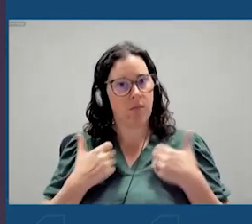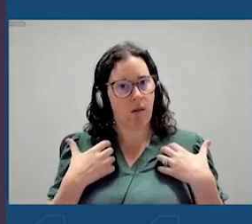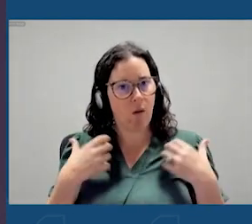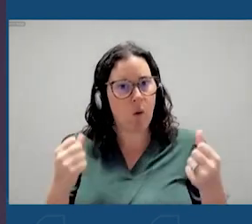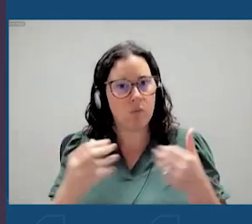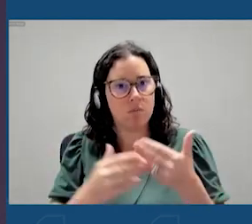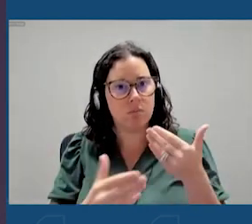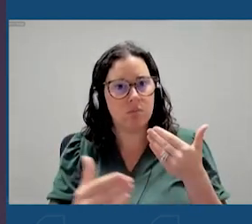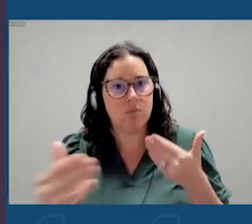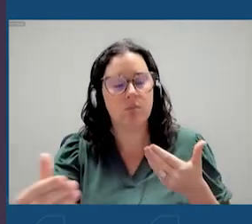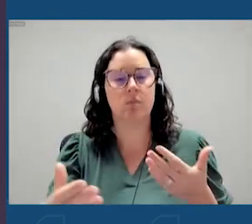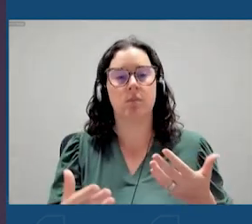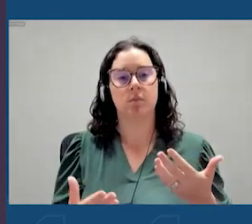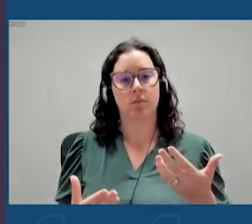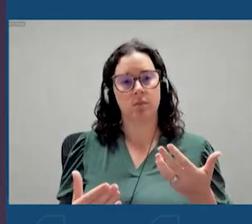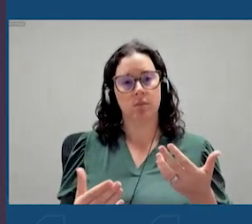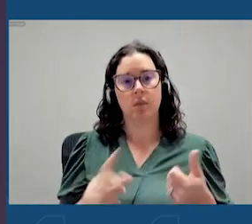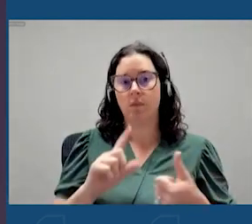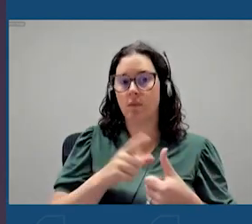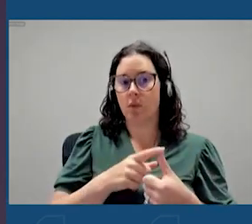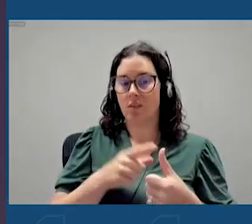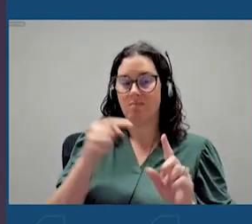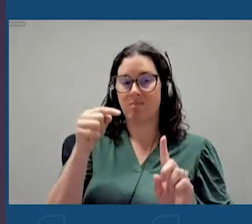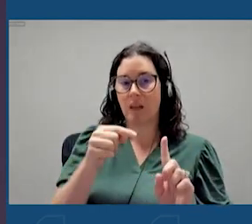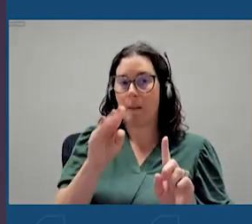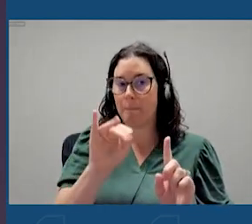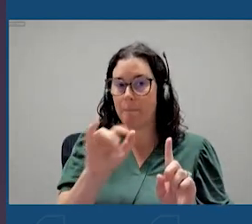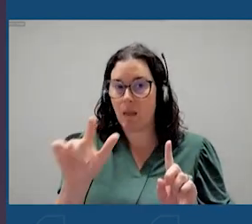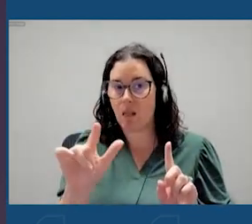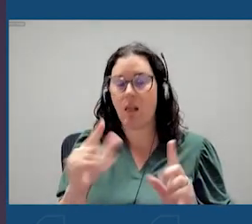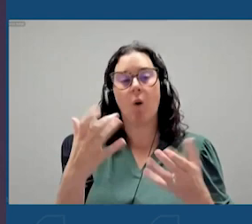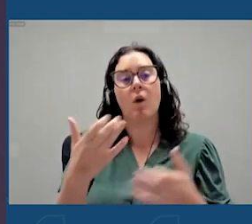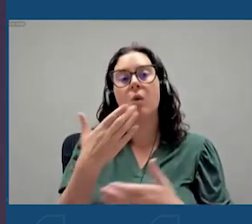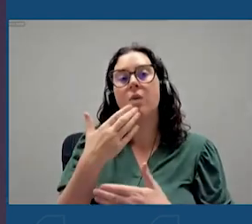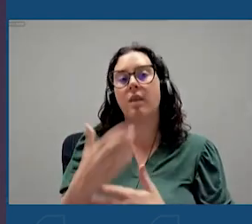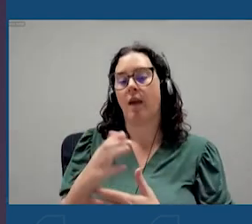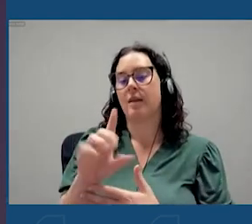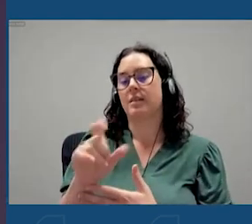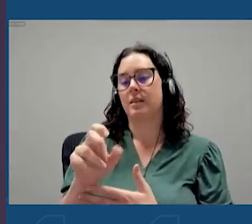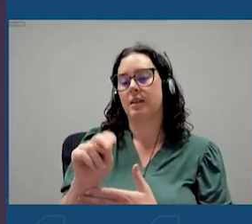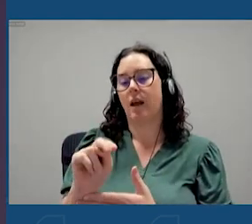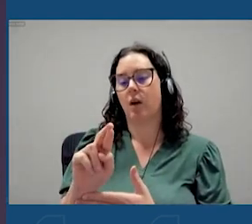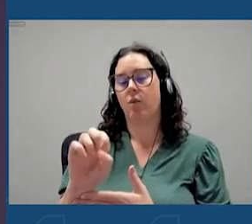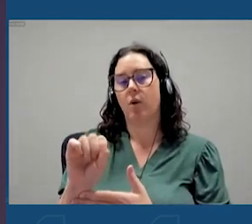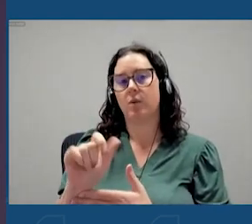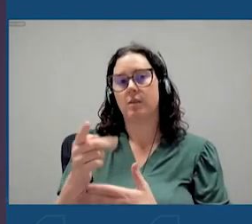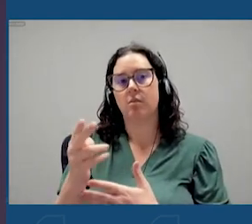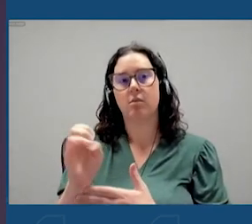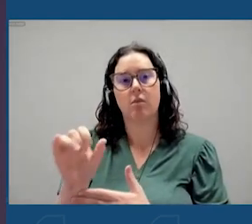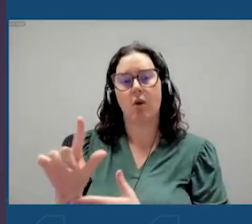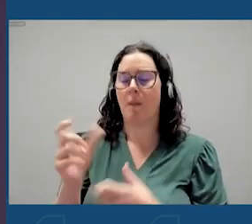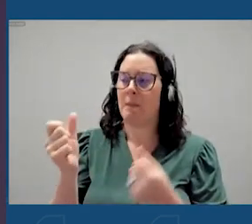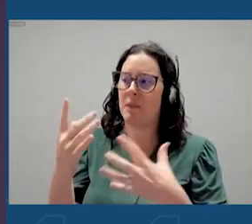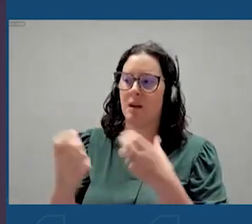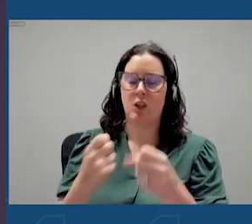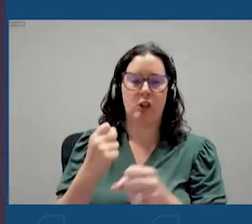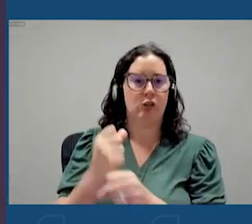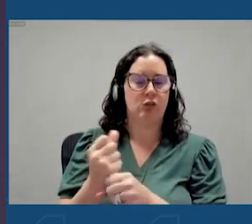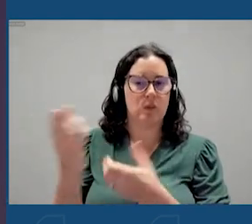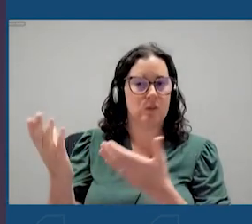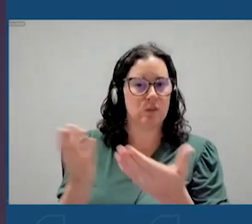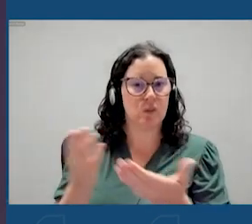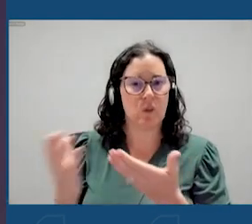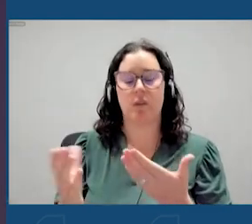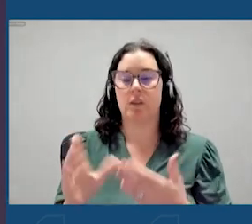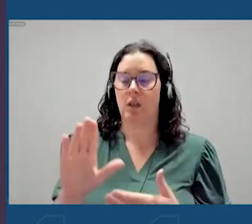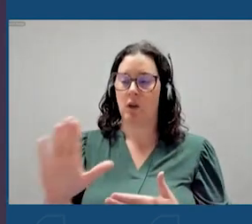going to be signing here today. I thank Dan Rosenthal for his many years of service and his willingness to find